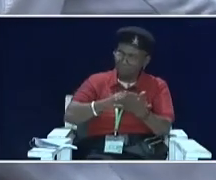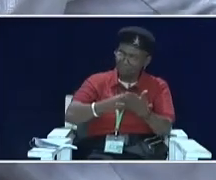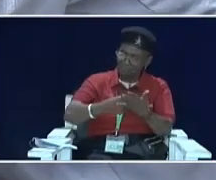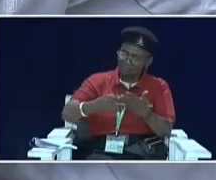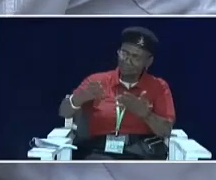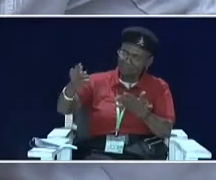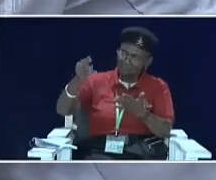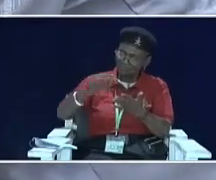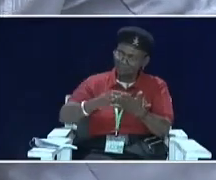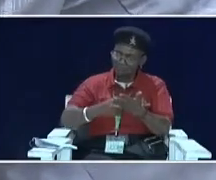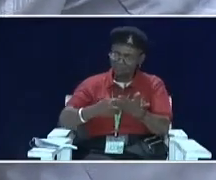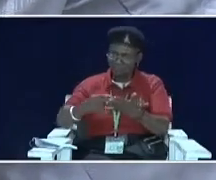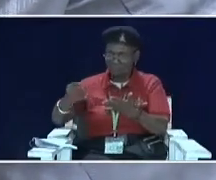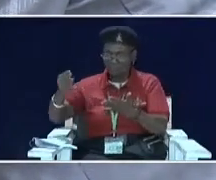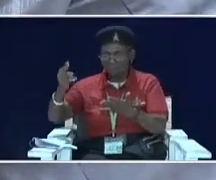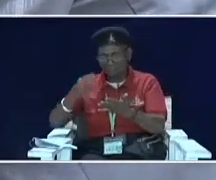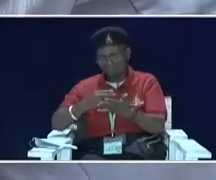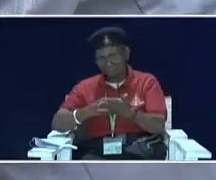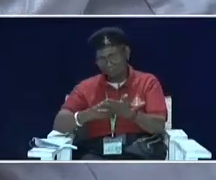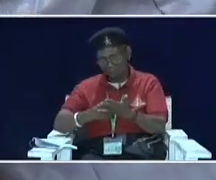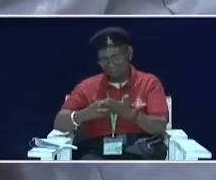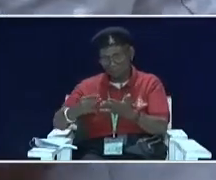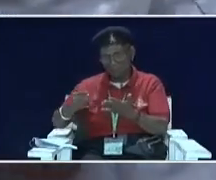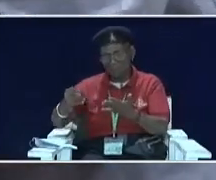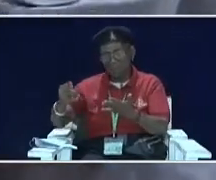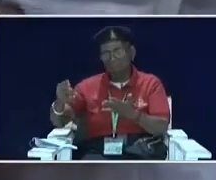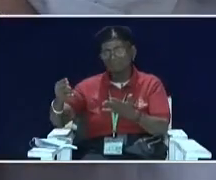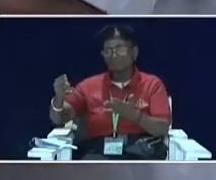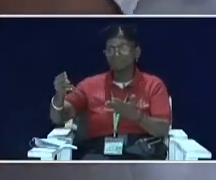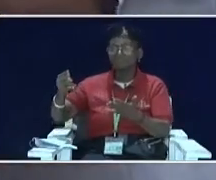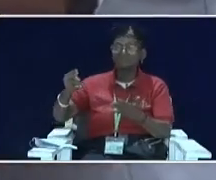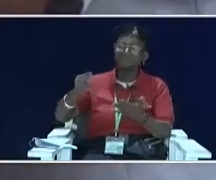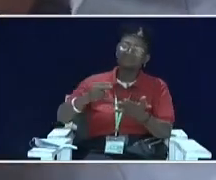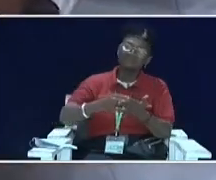holy, holy, holy,